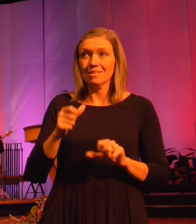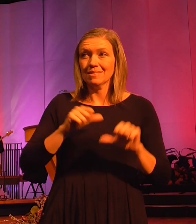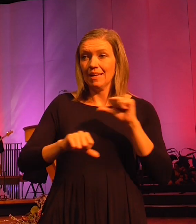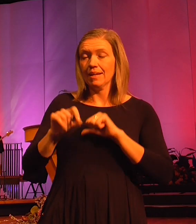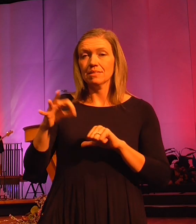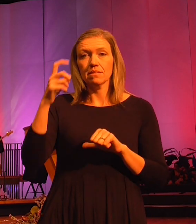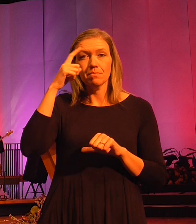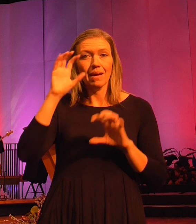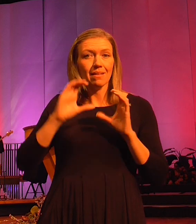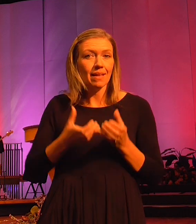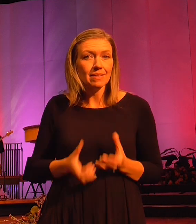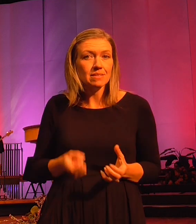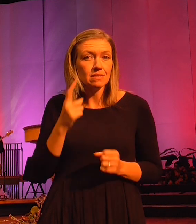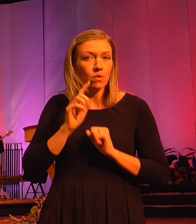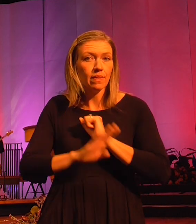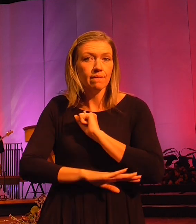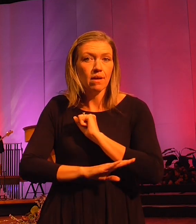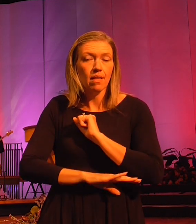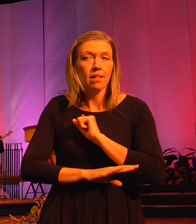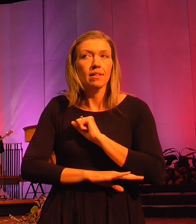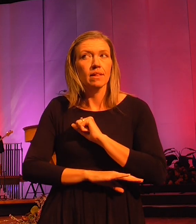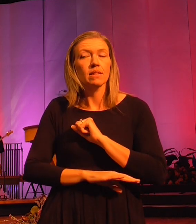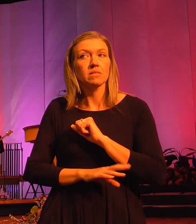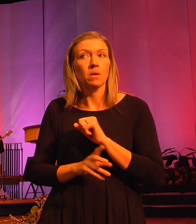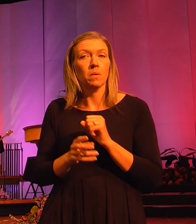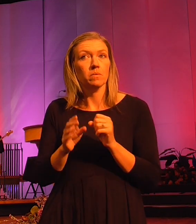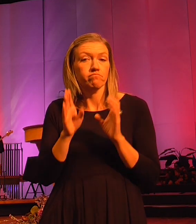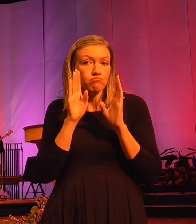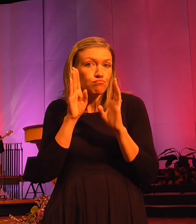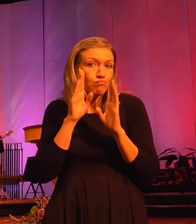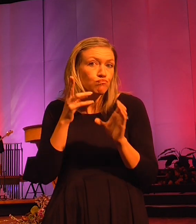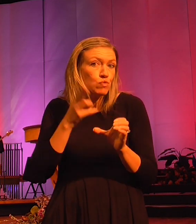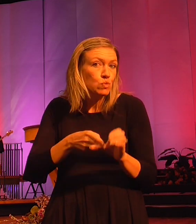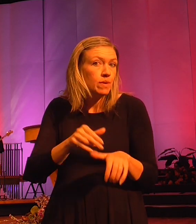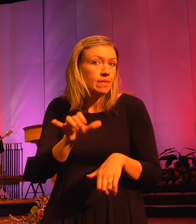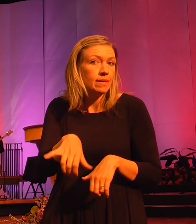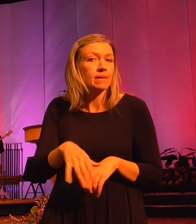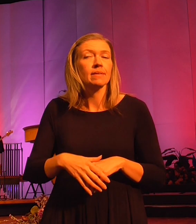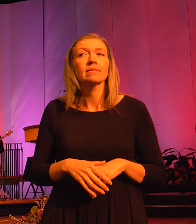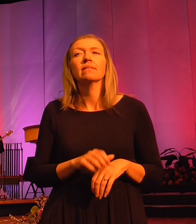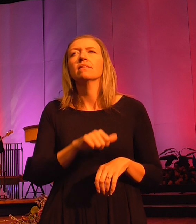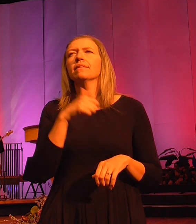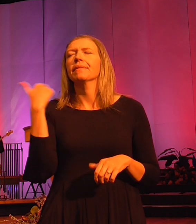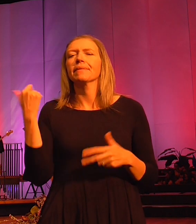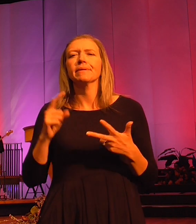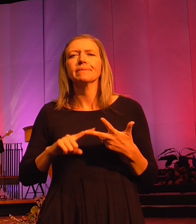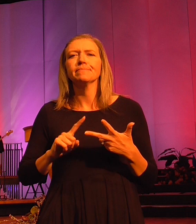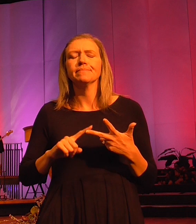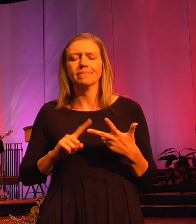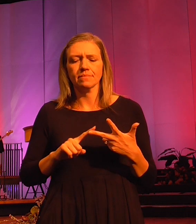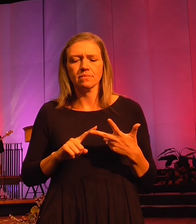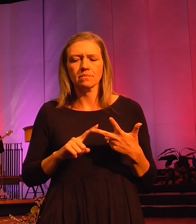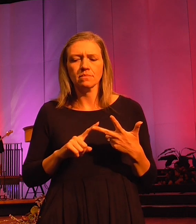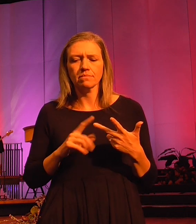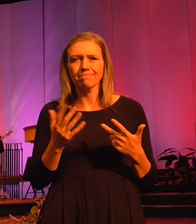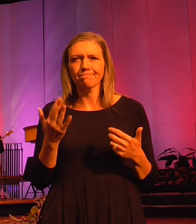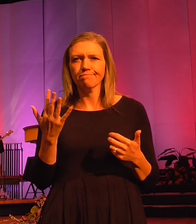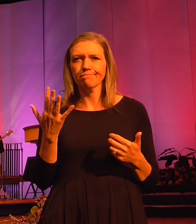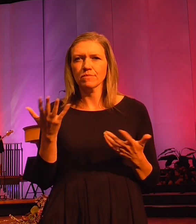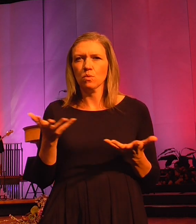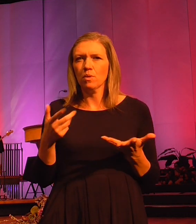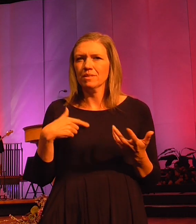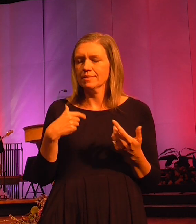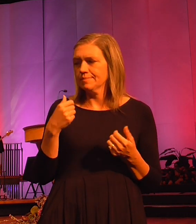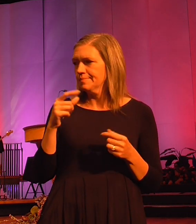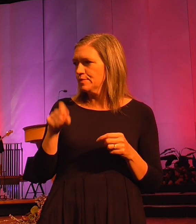Mind classes again for the fall. So you want to tune into that. And also, there's one other thing. What was